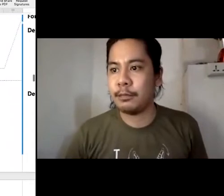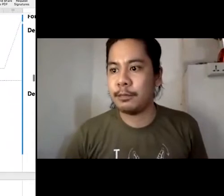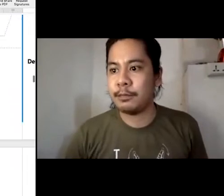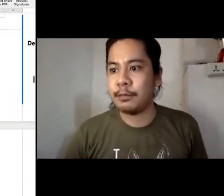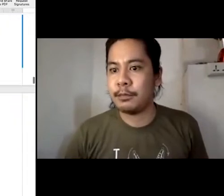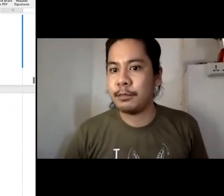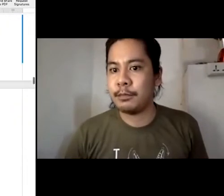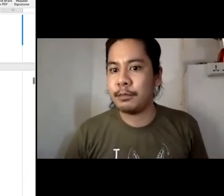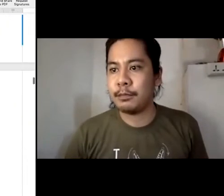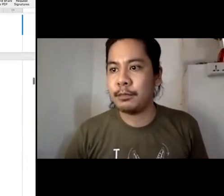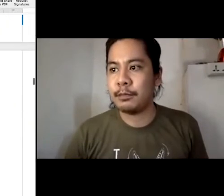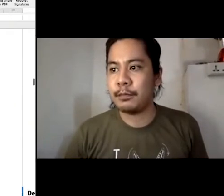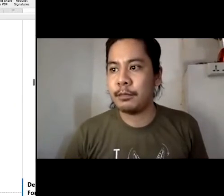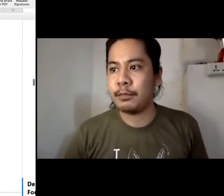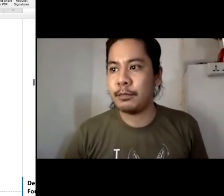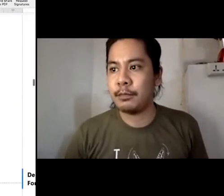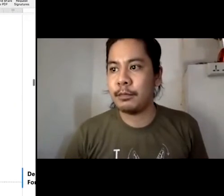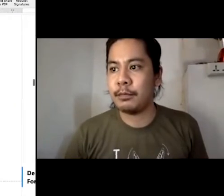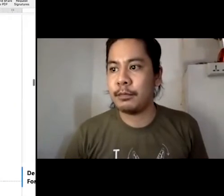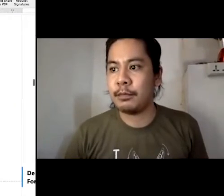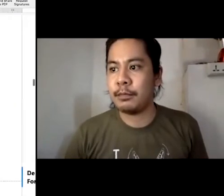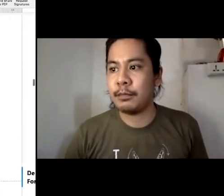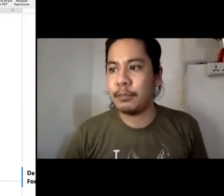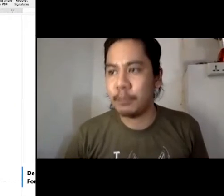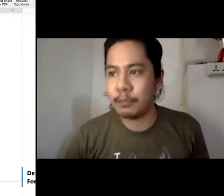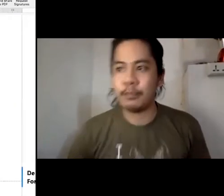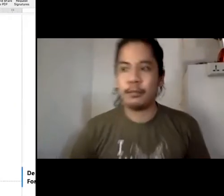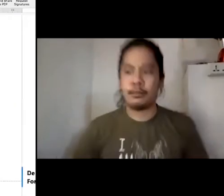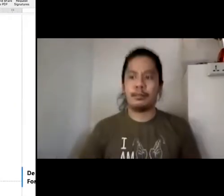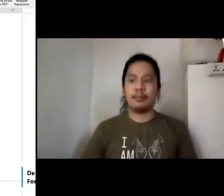Yes. All right.